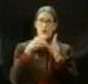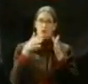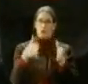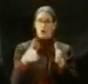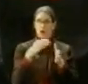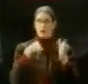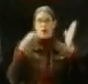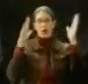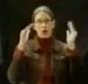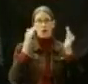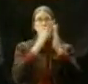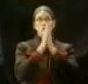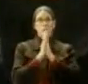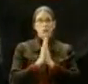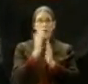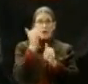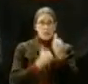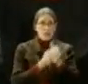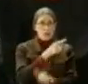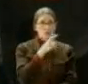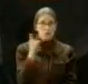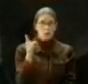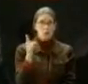And I hope and pray each of you